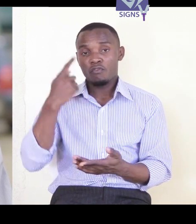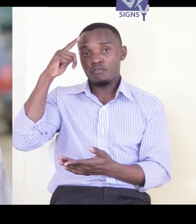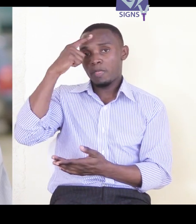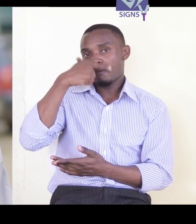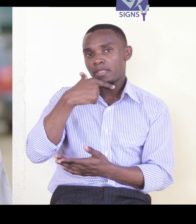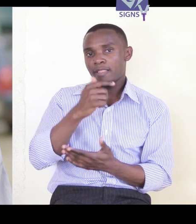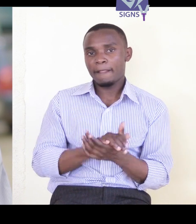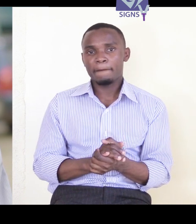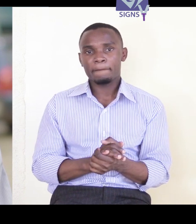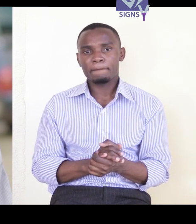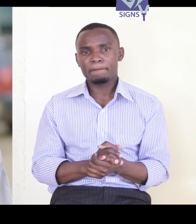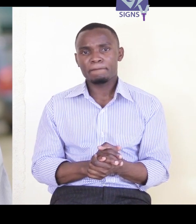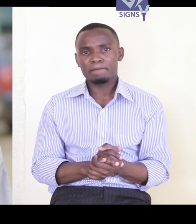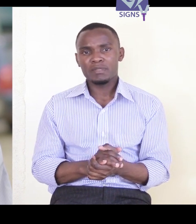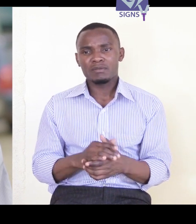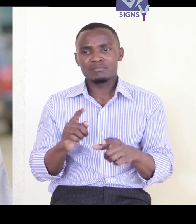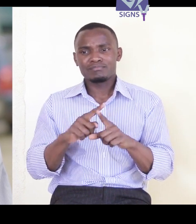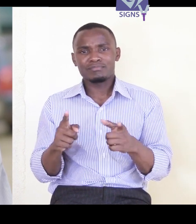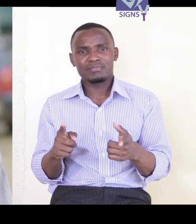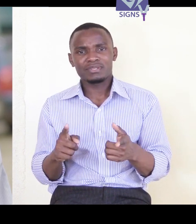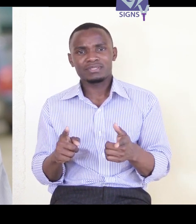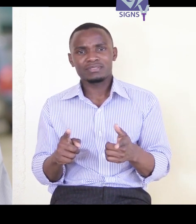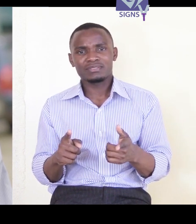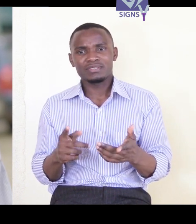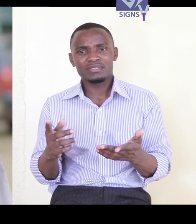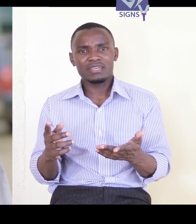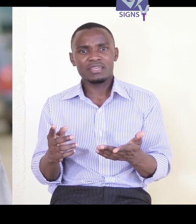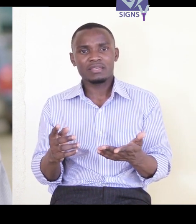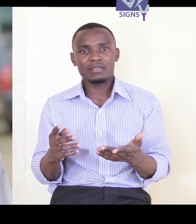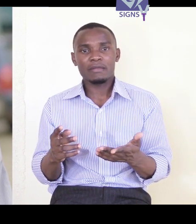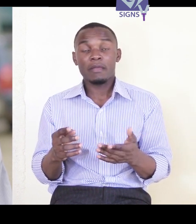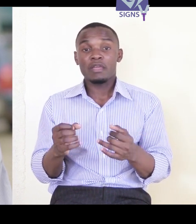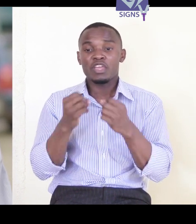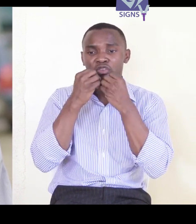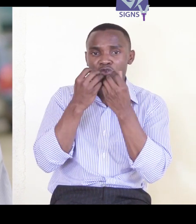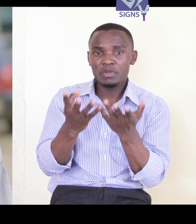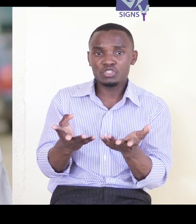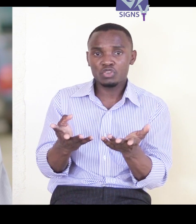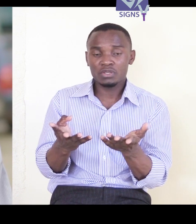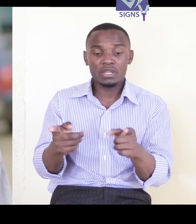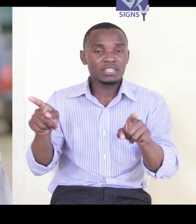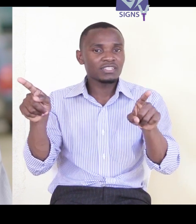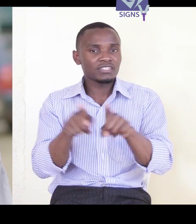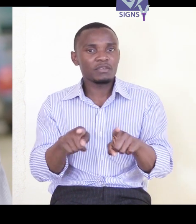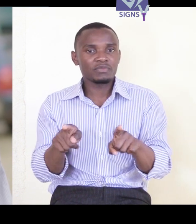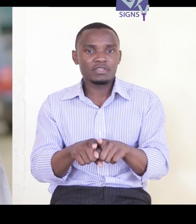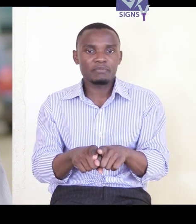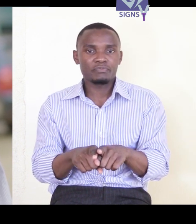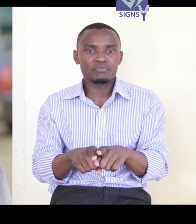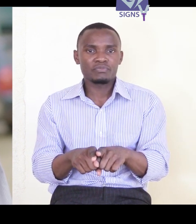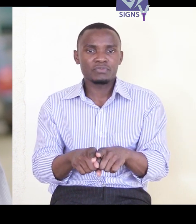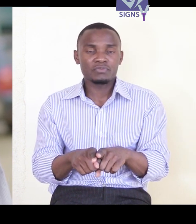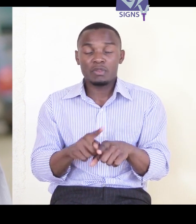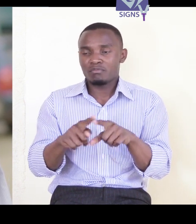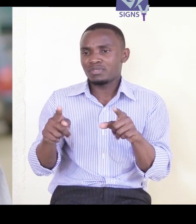raised dots and is used by persons who are visually impaired. The content is the same like that in the regular schools. The